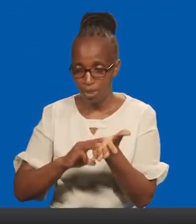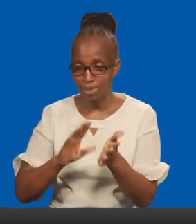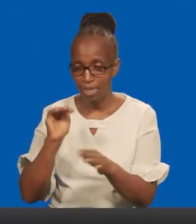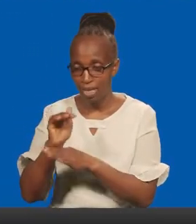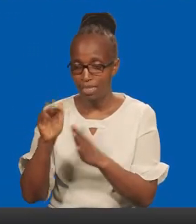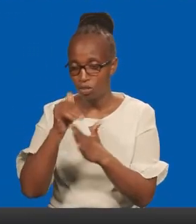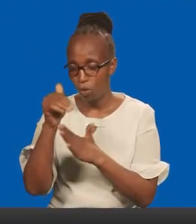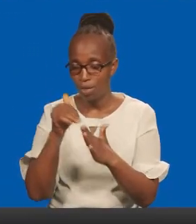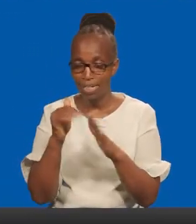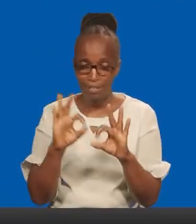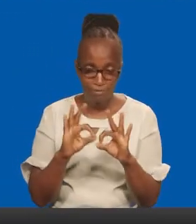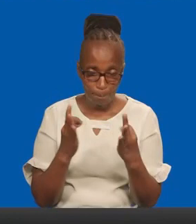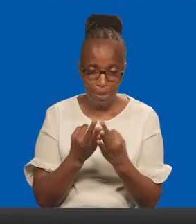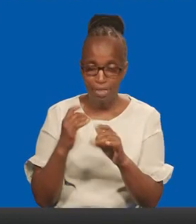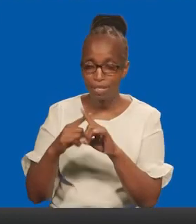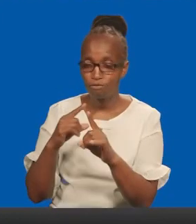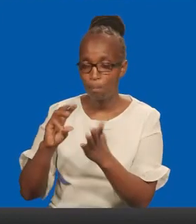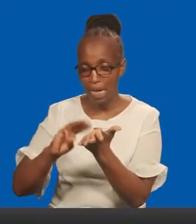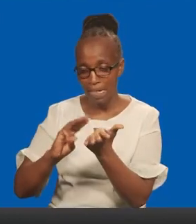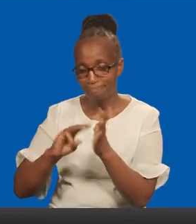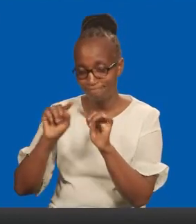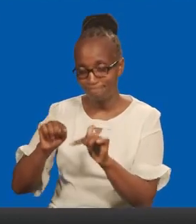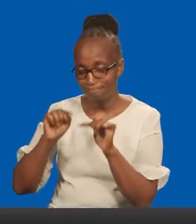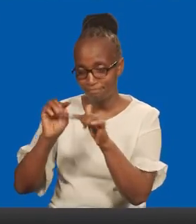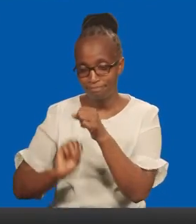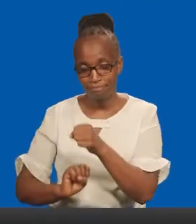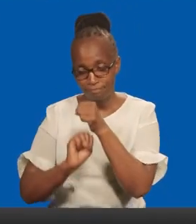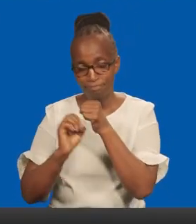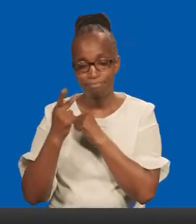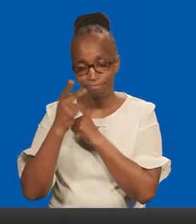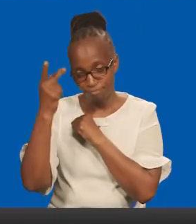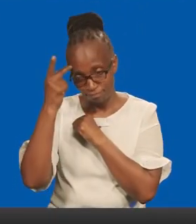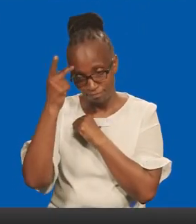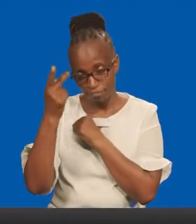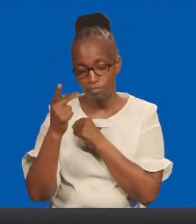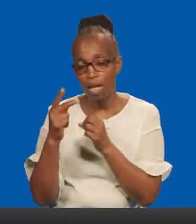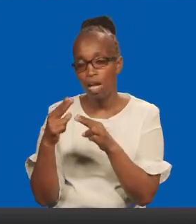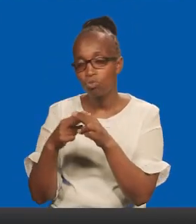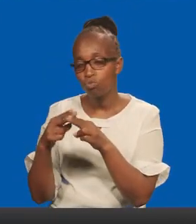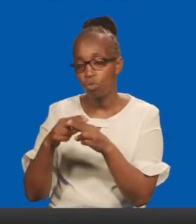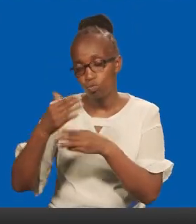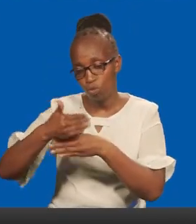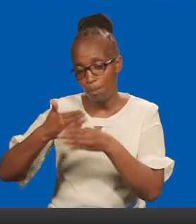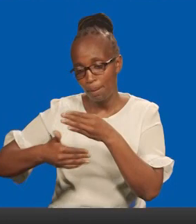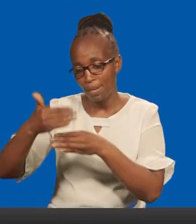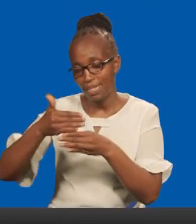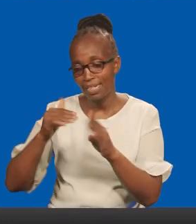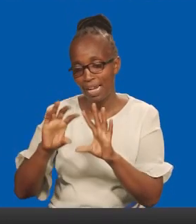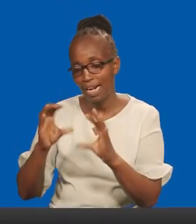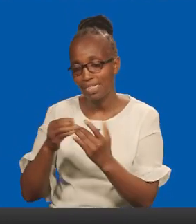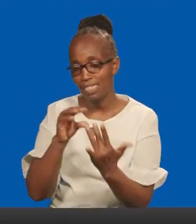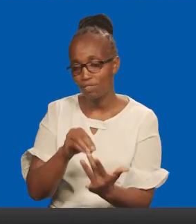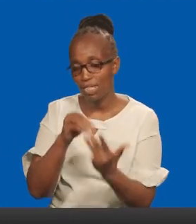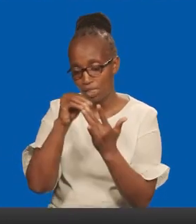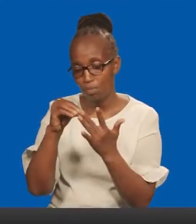Ayuke, akiwataka wanajamii wa Migori kuingilia kati na kuwasaidia wazazi wale. We are going to build a class for this